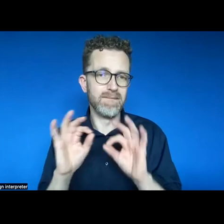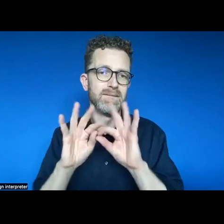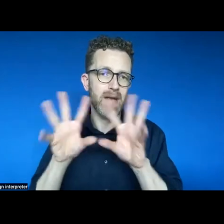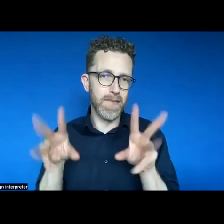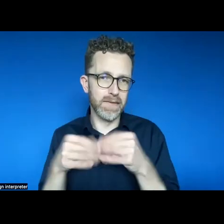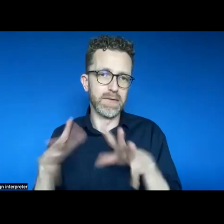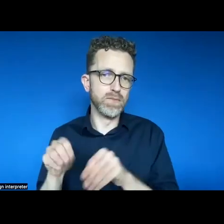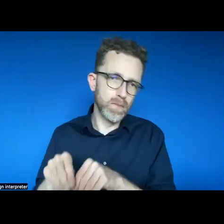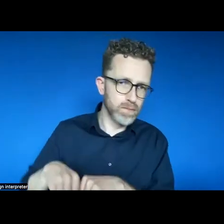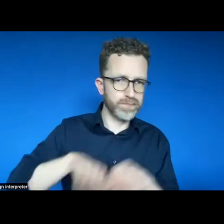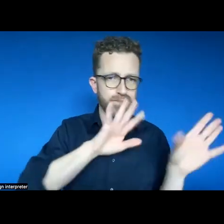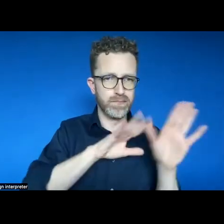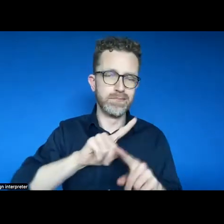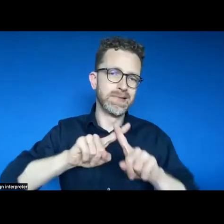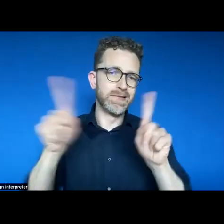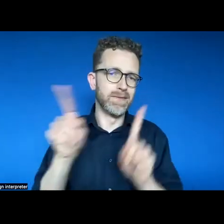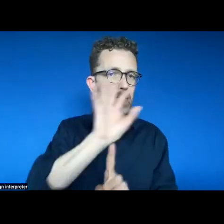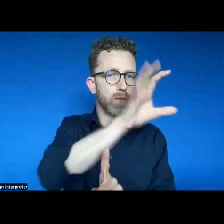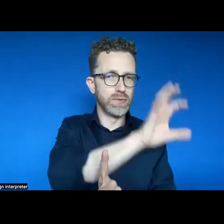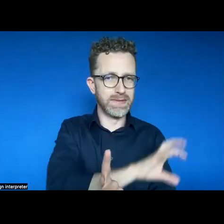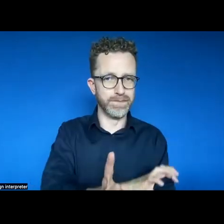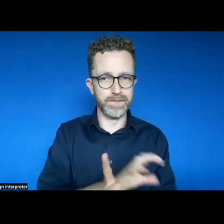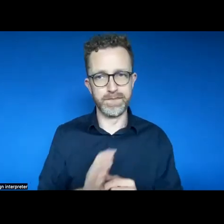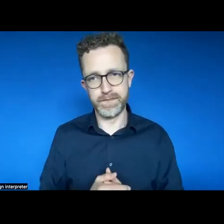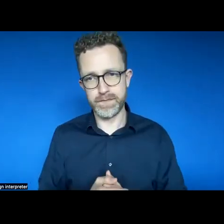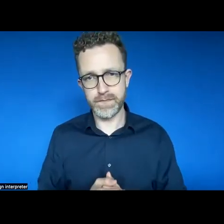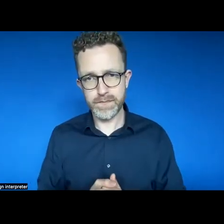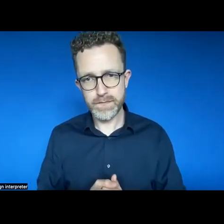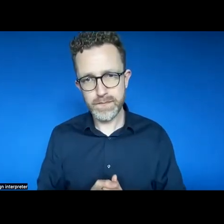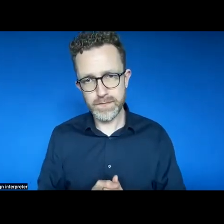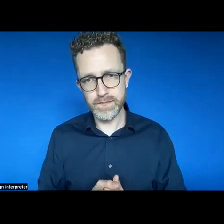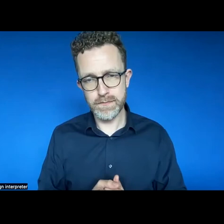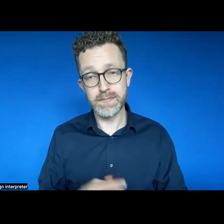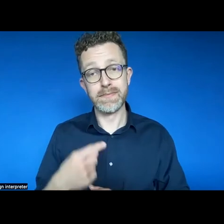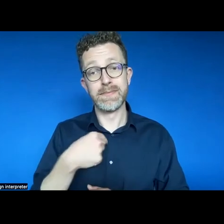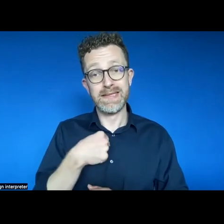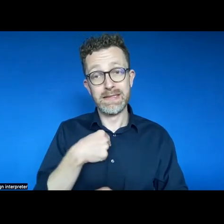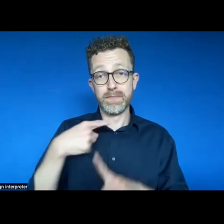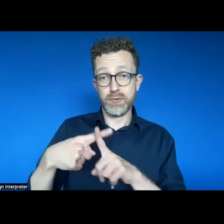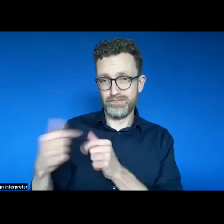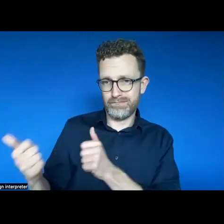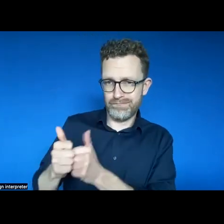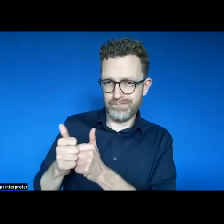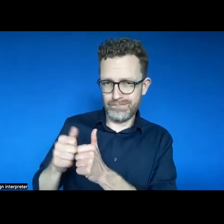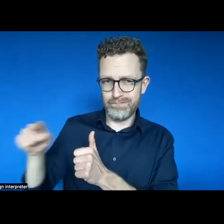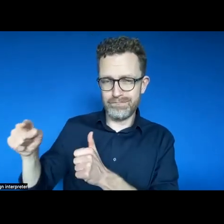Me and as a head of organization and my colleagues from the board, we